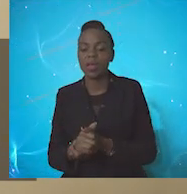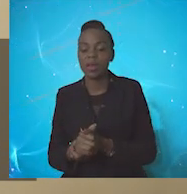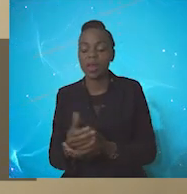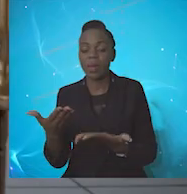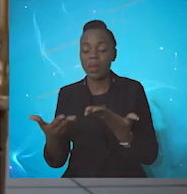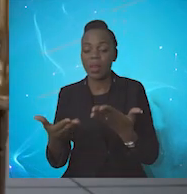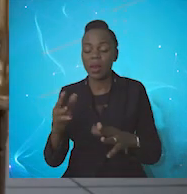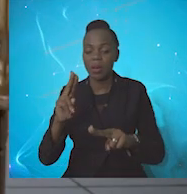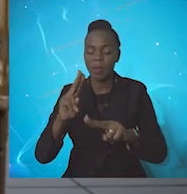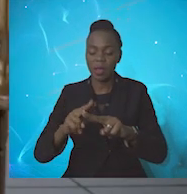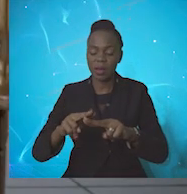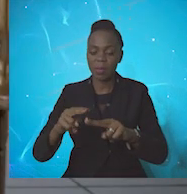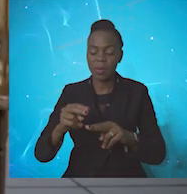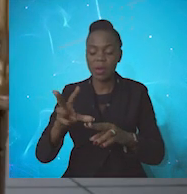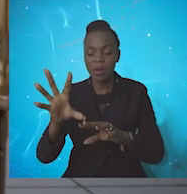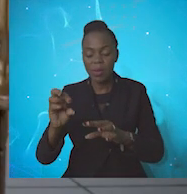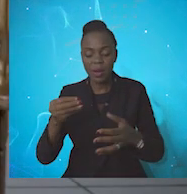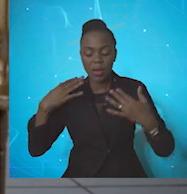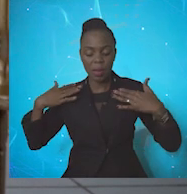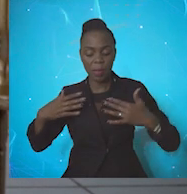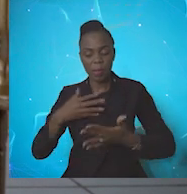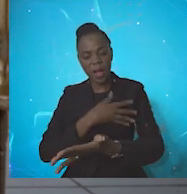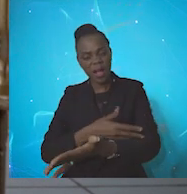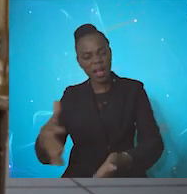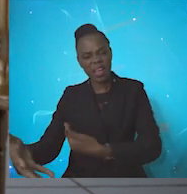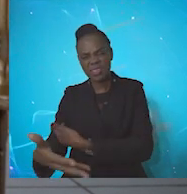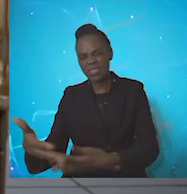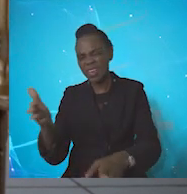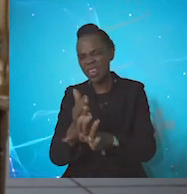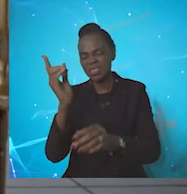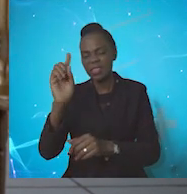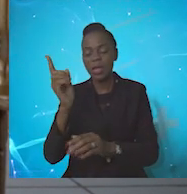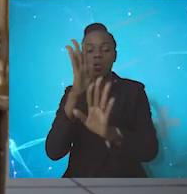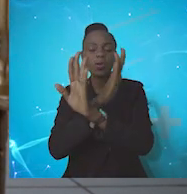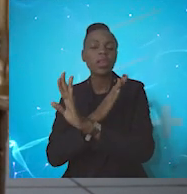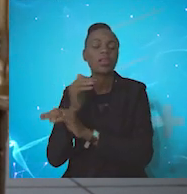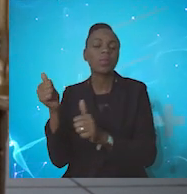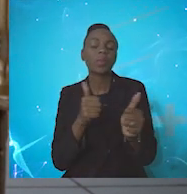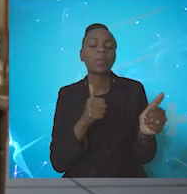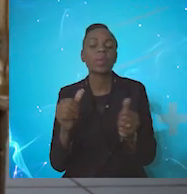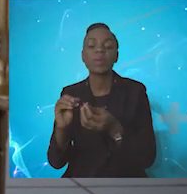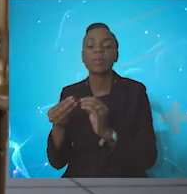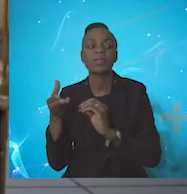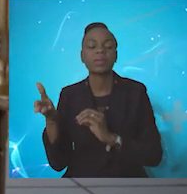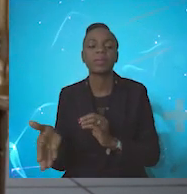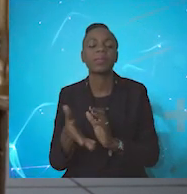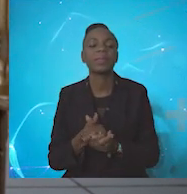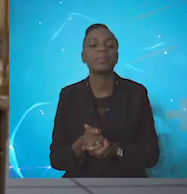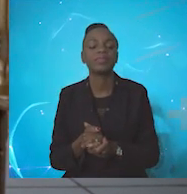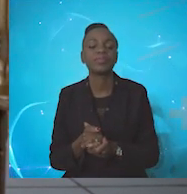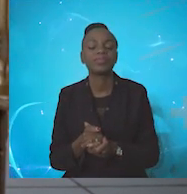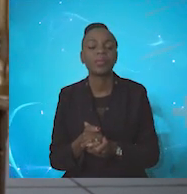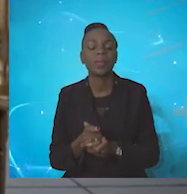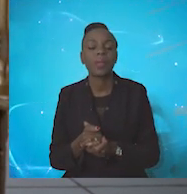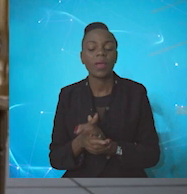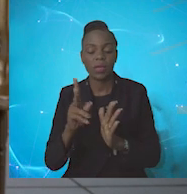magasi. Samasia na kwenye kwenye. Yeah. So it's a very safe procedure that we can do. Indeed. Chabwino